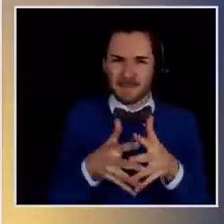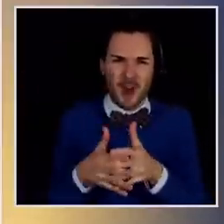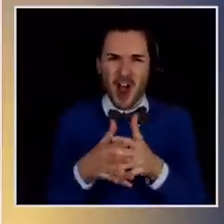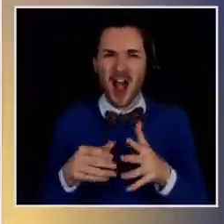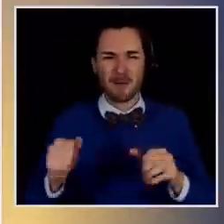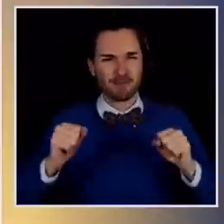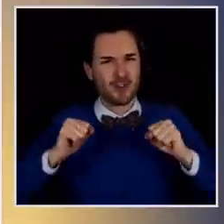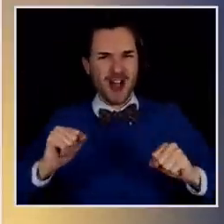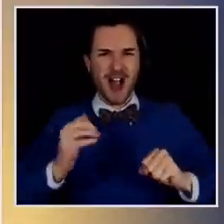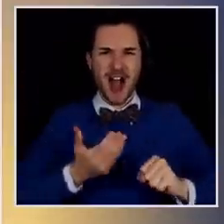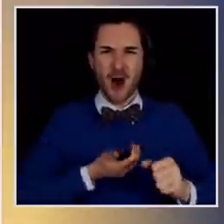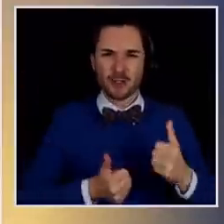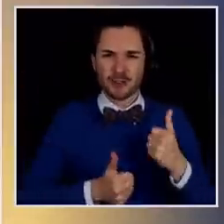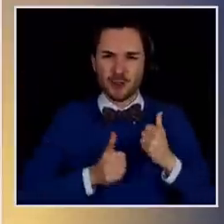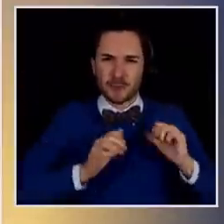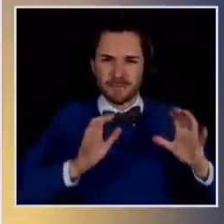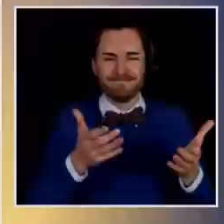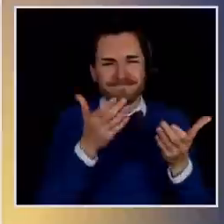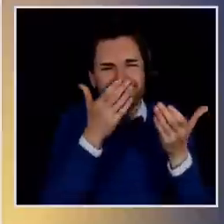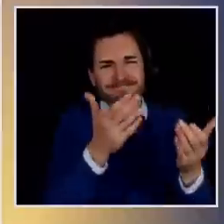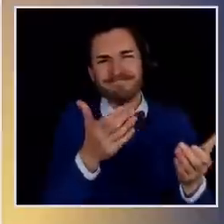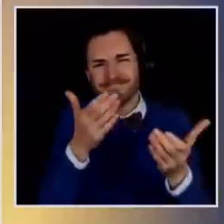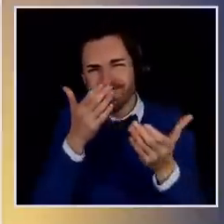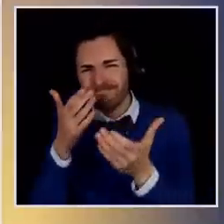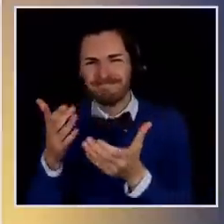troops." Thank you, thank you, thank you.